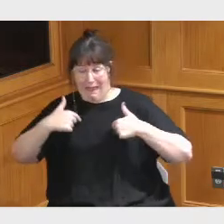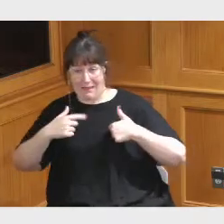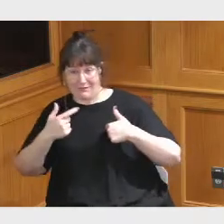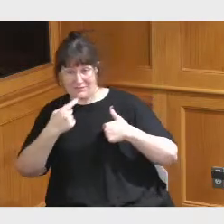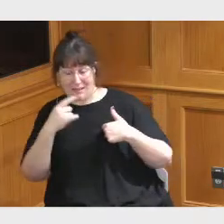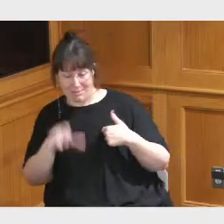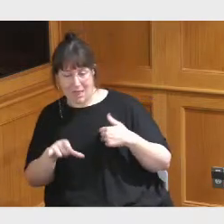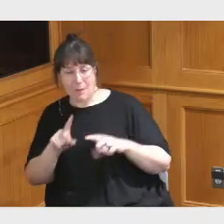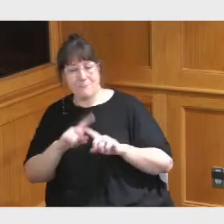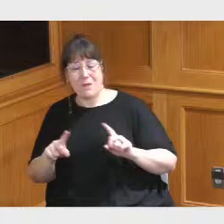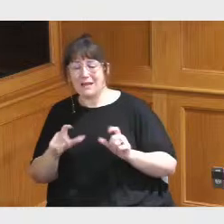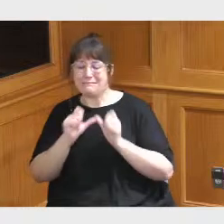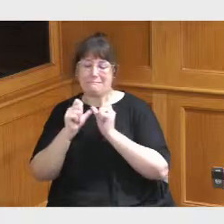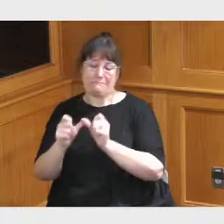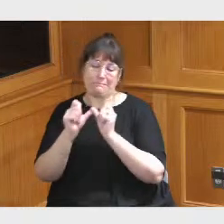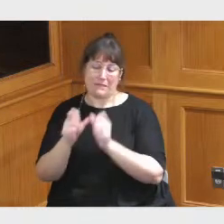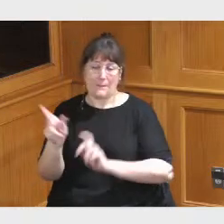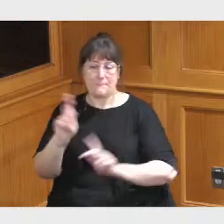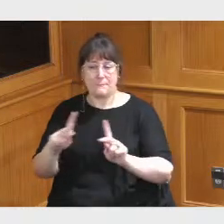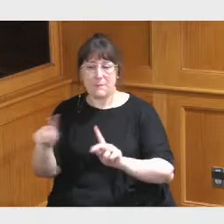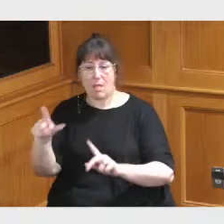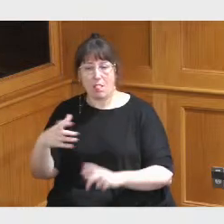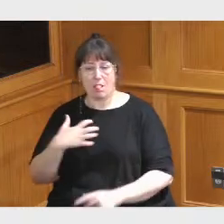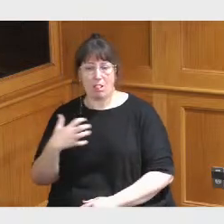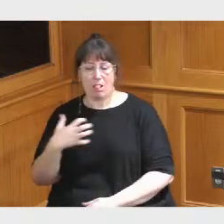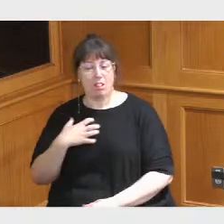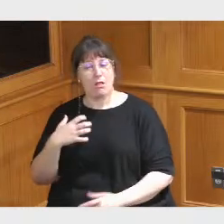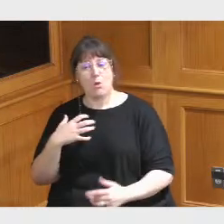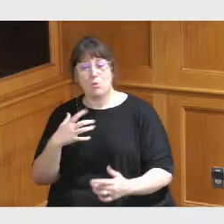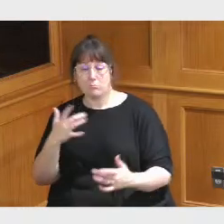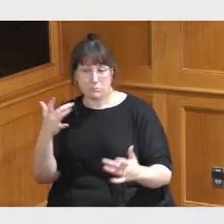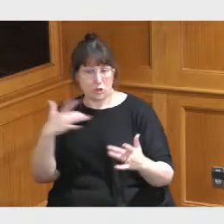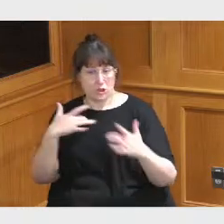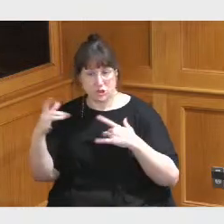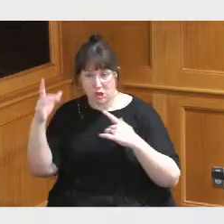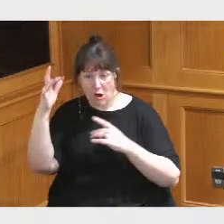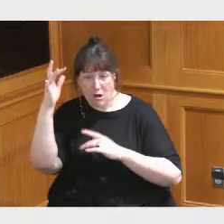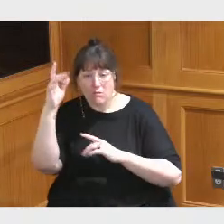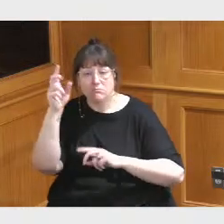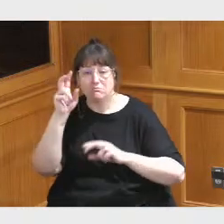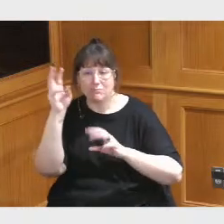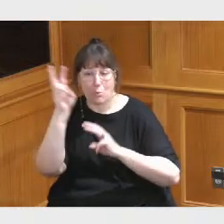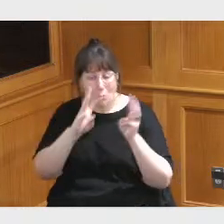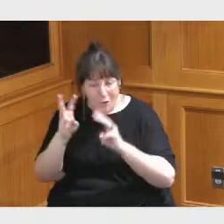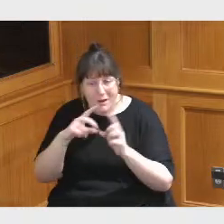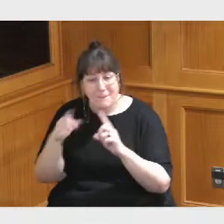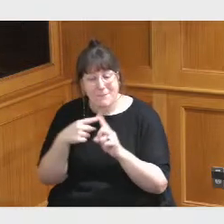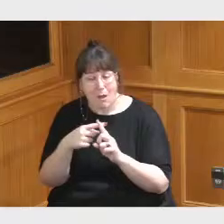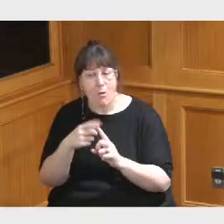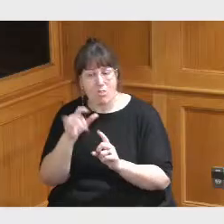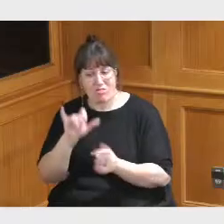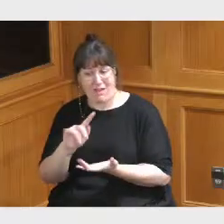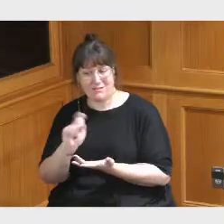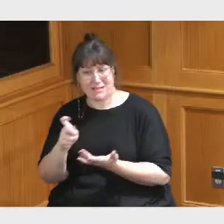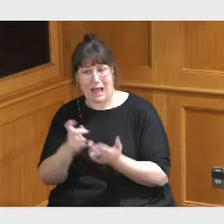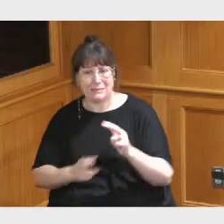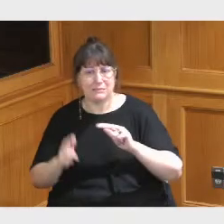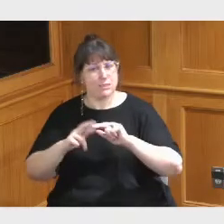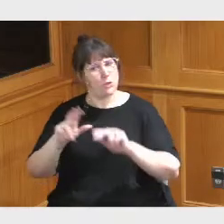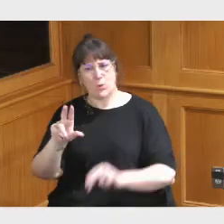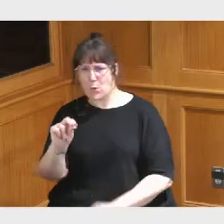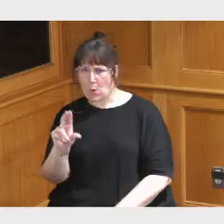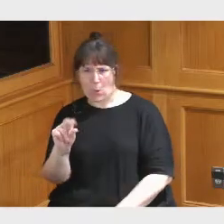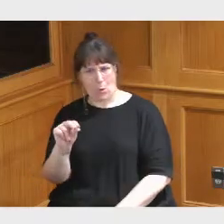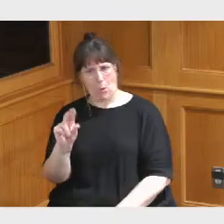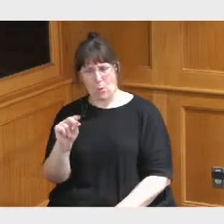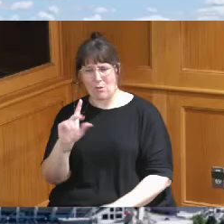continued to hear some commentary in the community to the contrary. I just want to make sure that that is